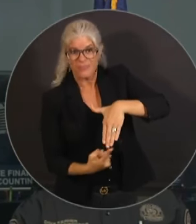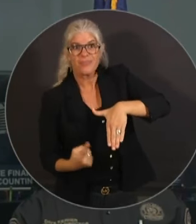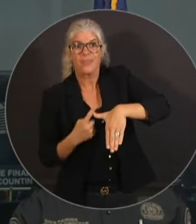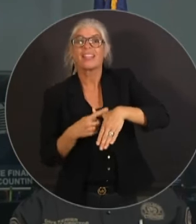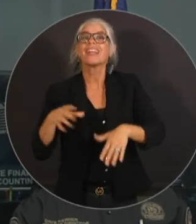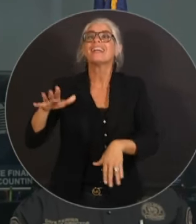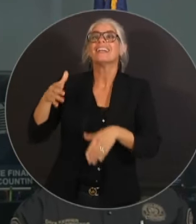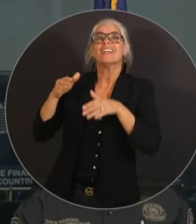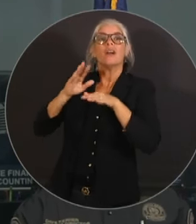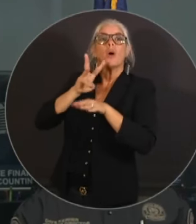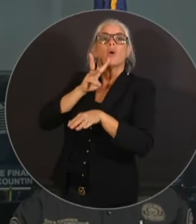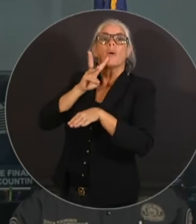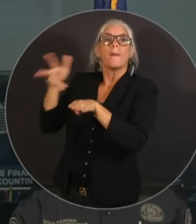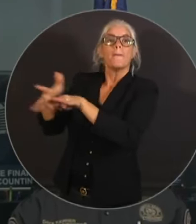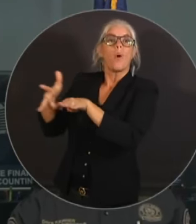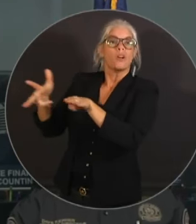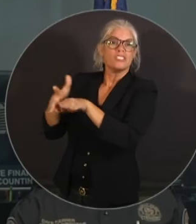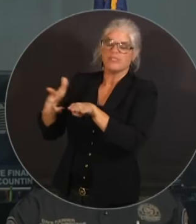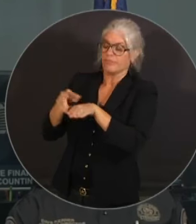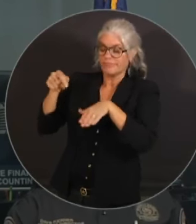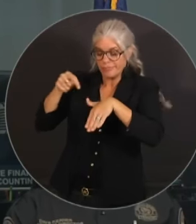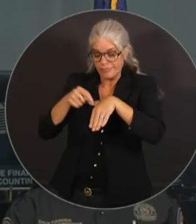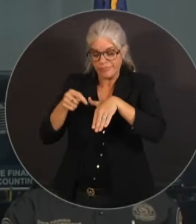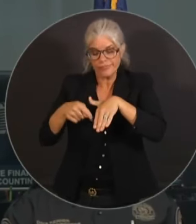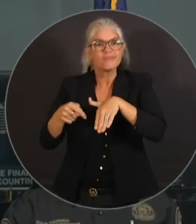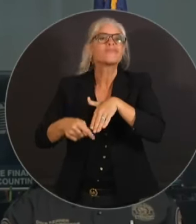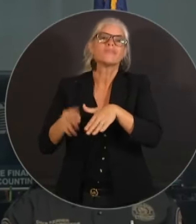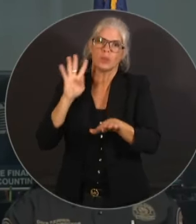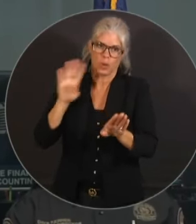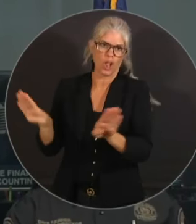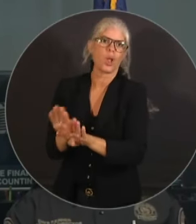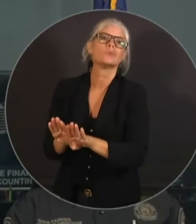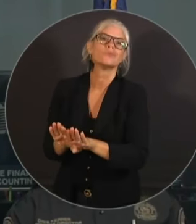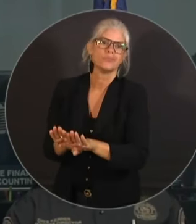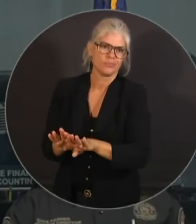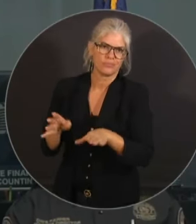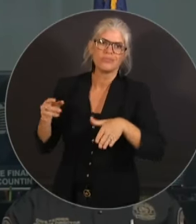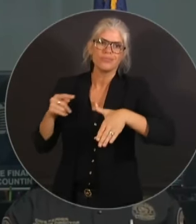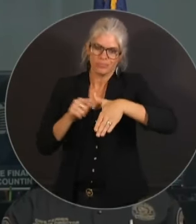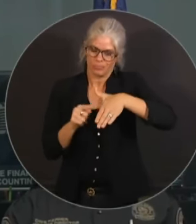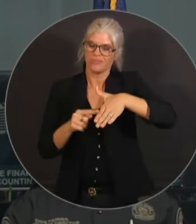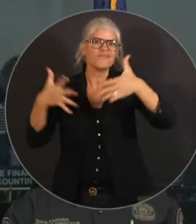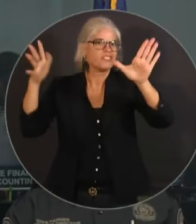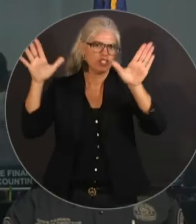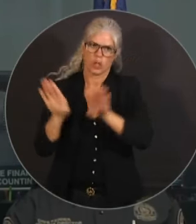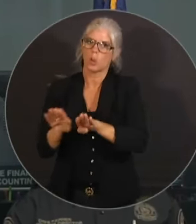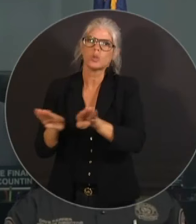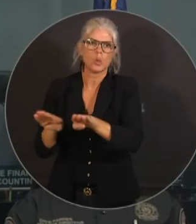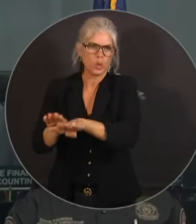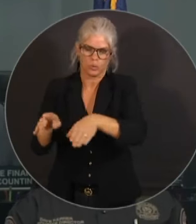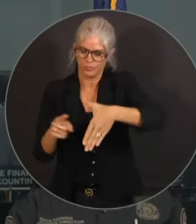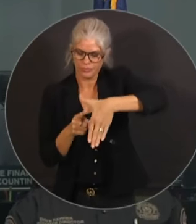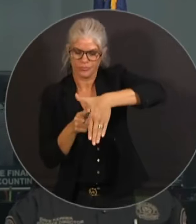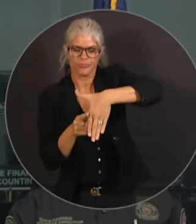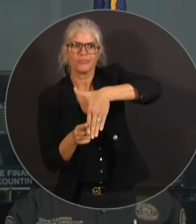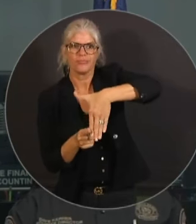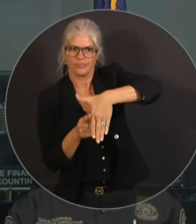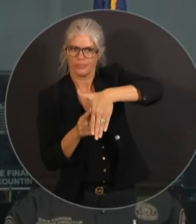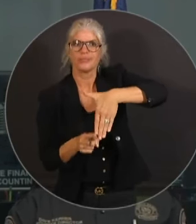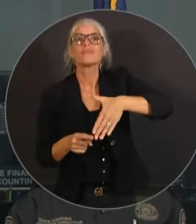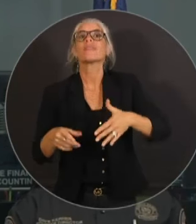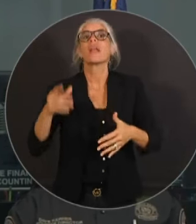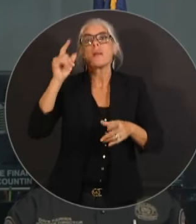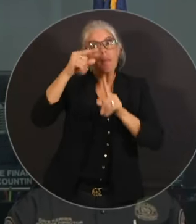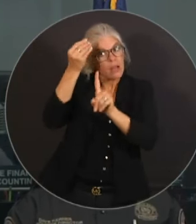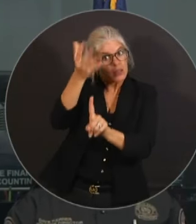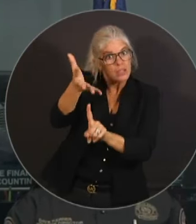have closed this morning on the water side. Land side is continuing to operate. Fuel is continuing to